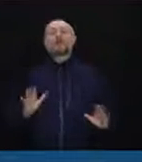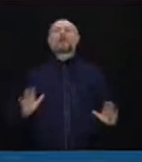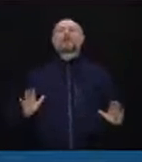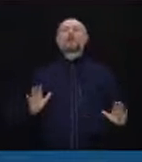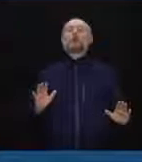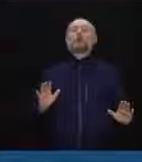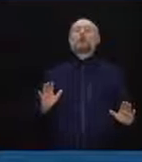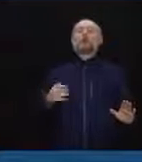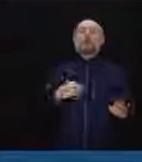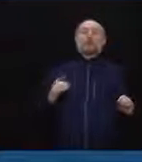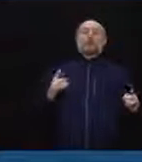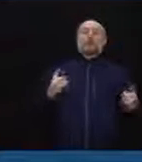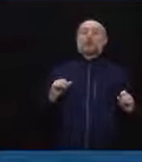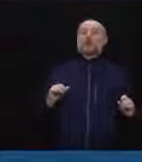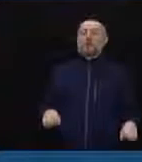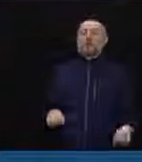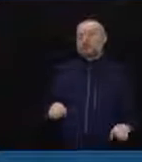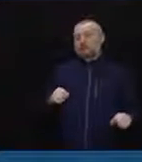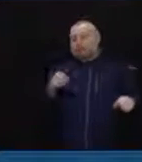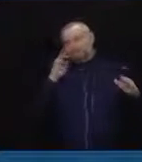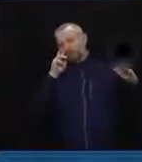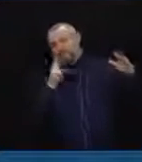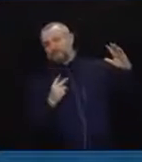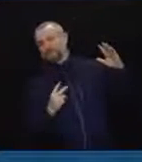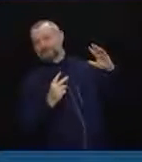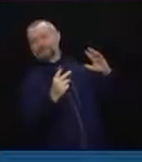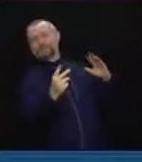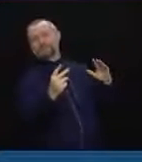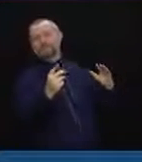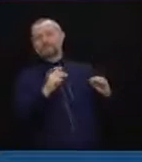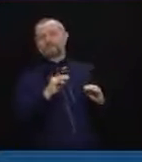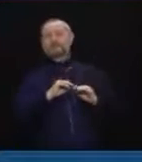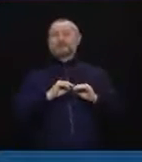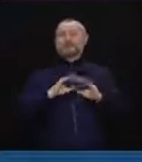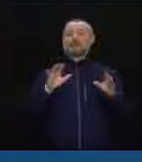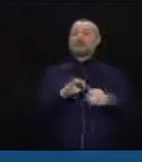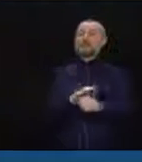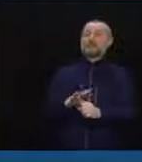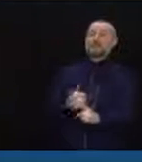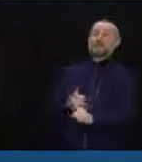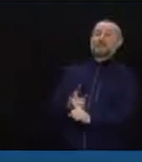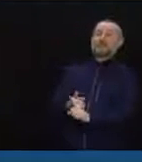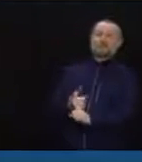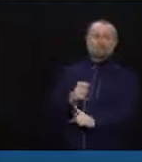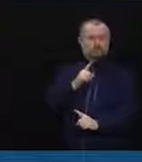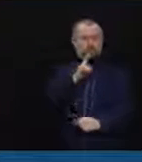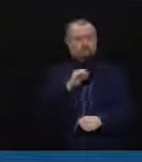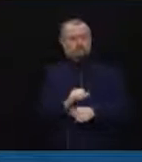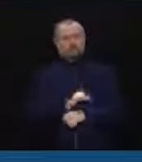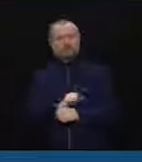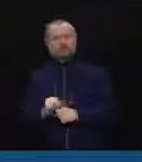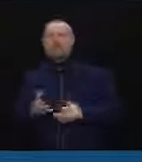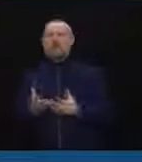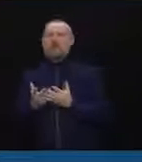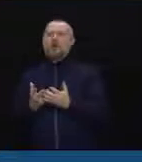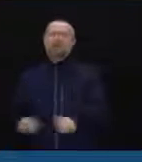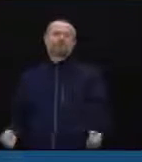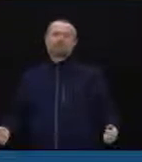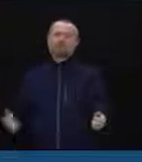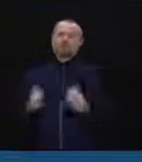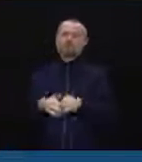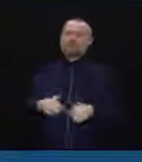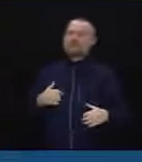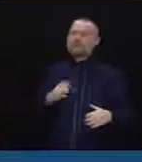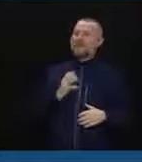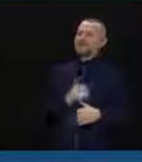just Omicron in the last couple months, really brought our healthcare system to its knees in some parts of our state, exposing vulnerabilities